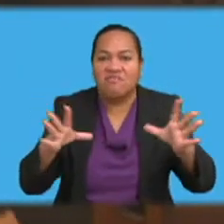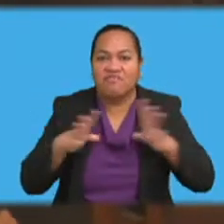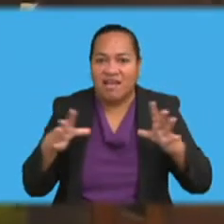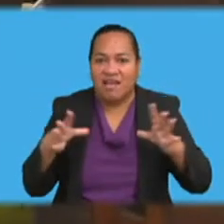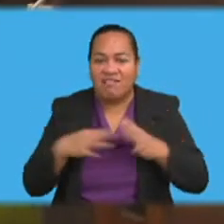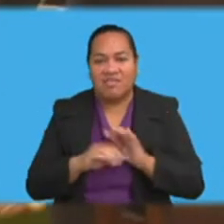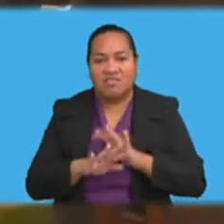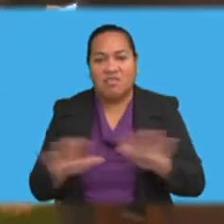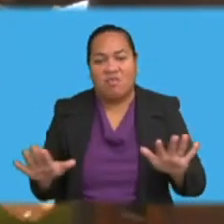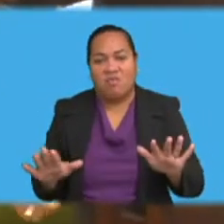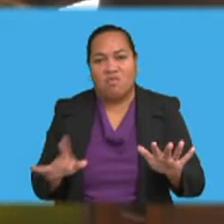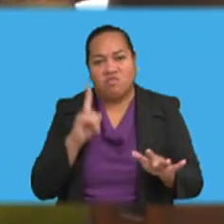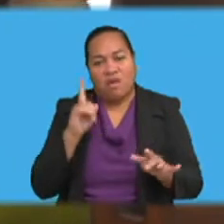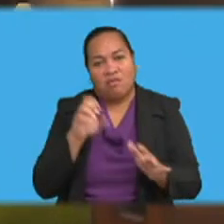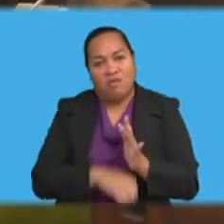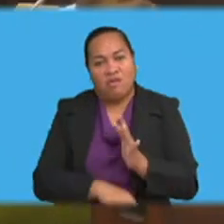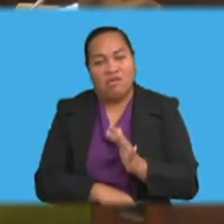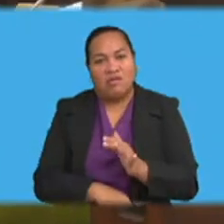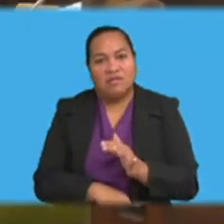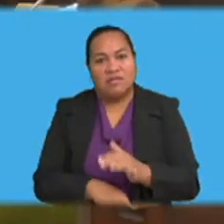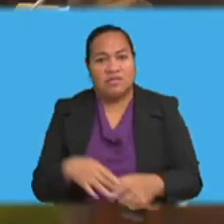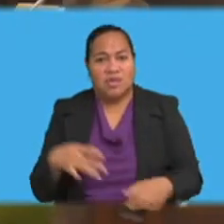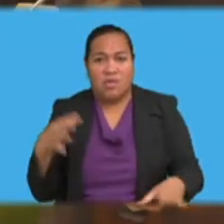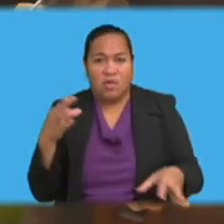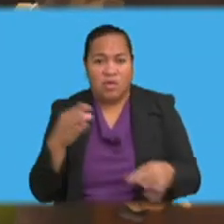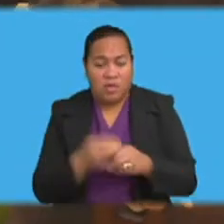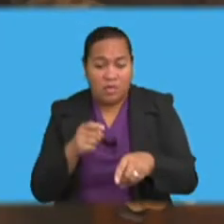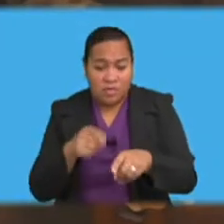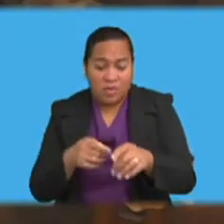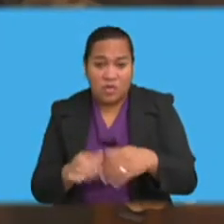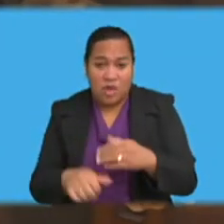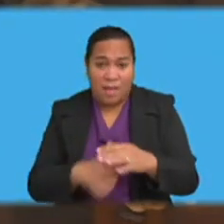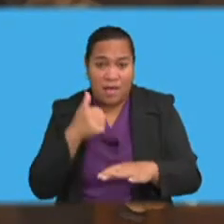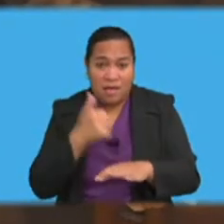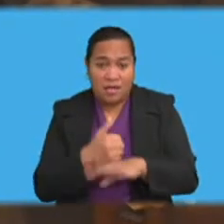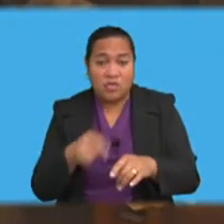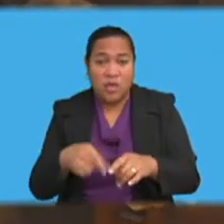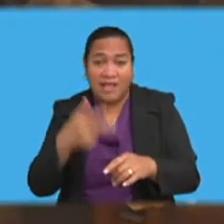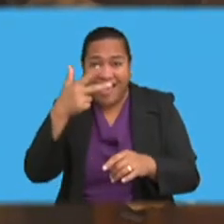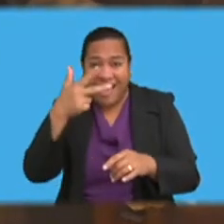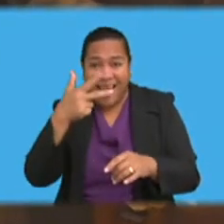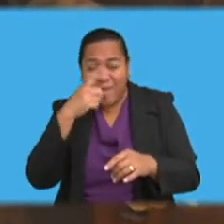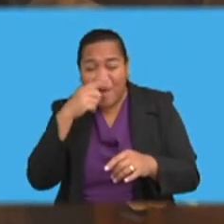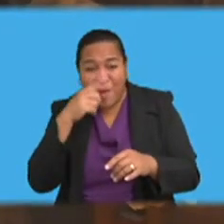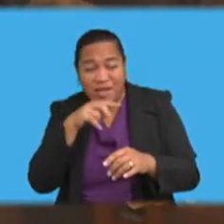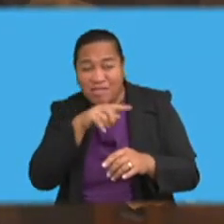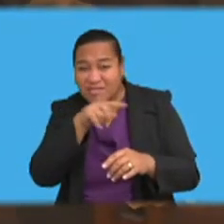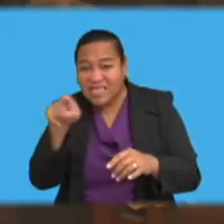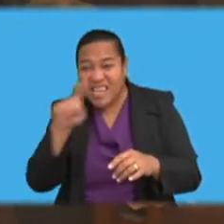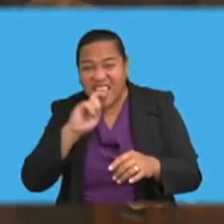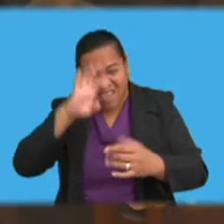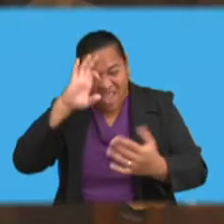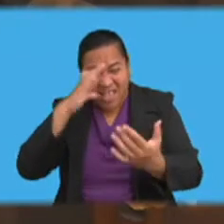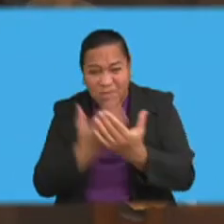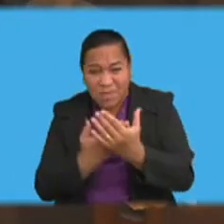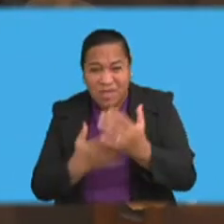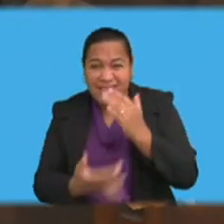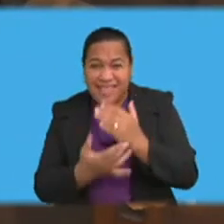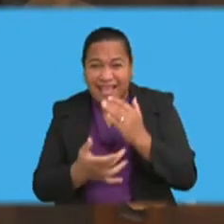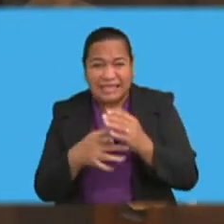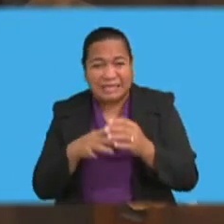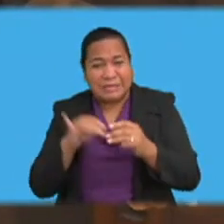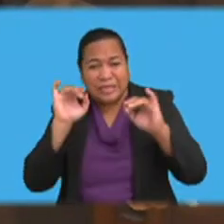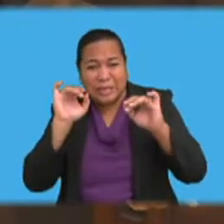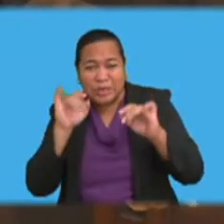cost. A toll-free centre, Madam Speaker, was established by Wailesi to aid viewers experiencing technical issues.